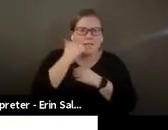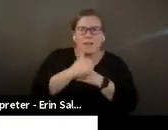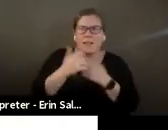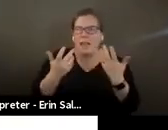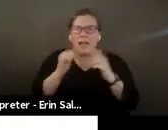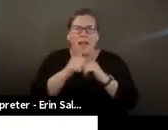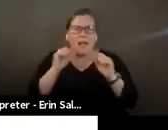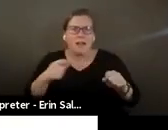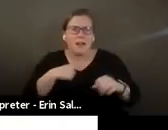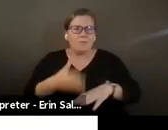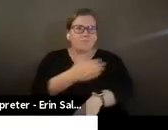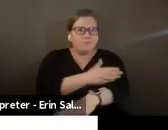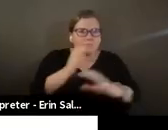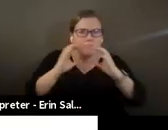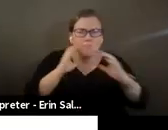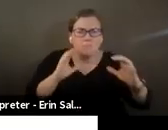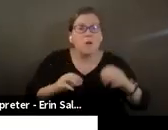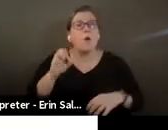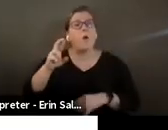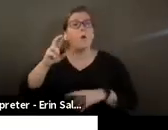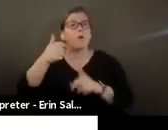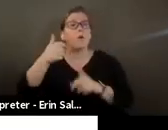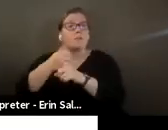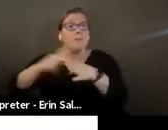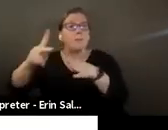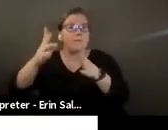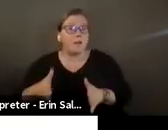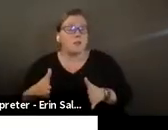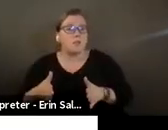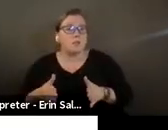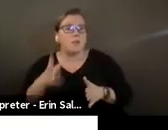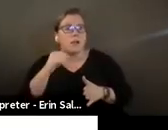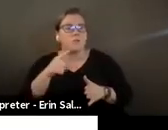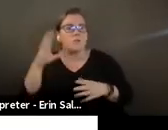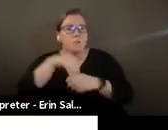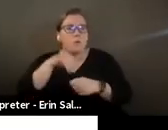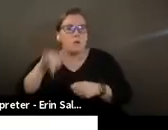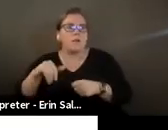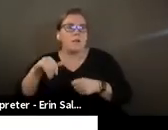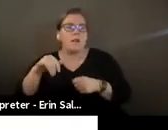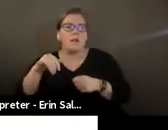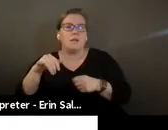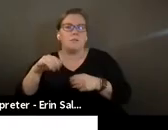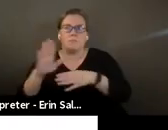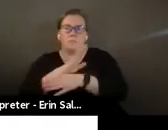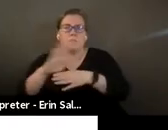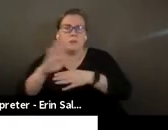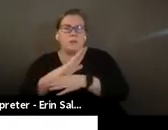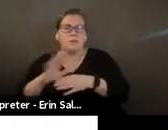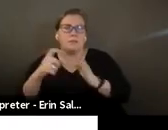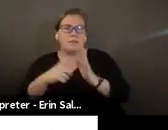better communicate, or you're a professional that is working in the industry. We want to know what kind